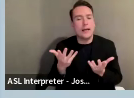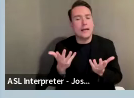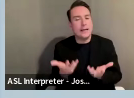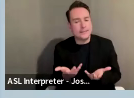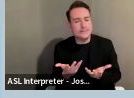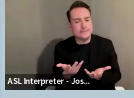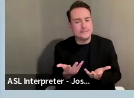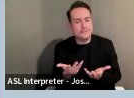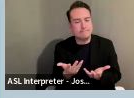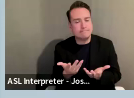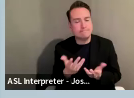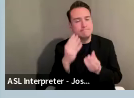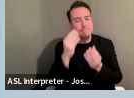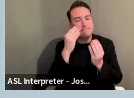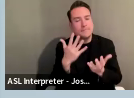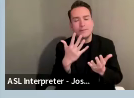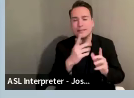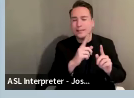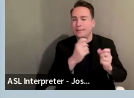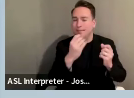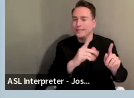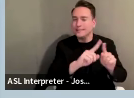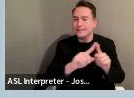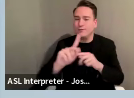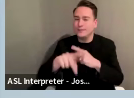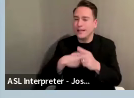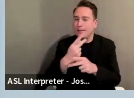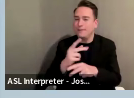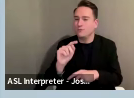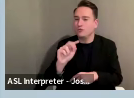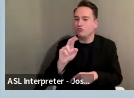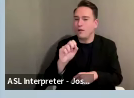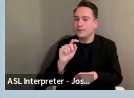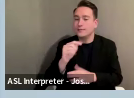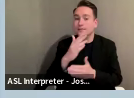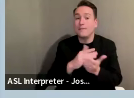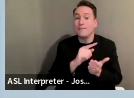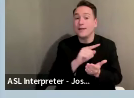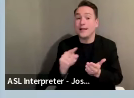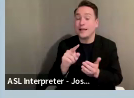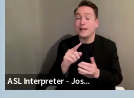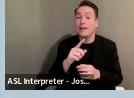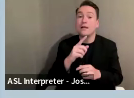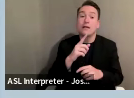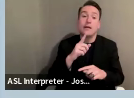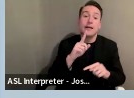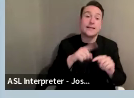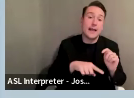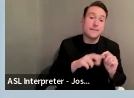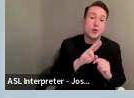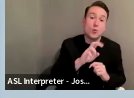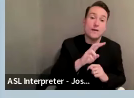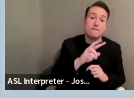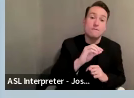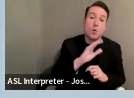Well, there are many different kinds of trusts. Some of them could be irrevocable, or some of them can be a charitable